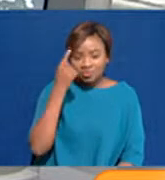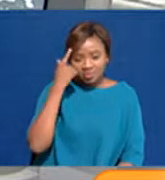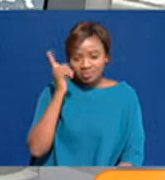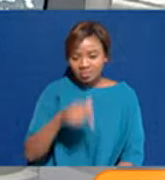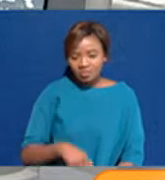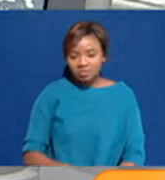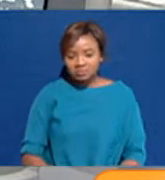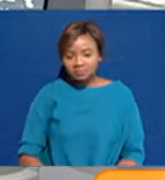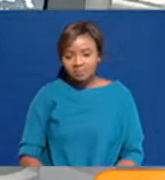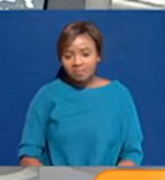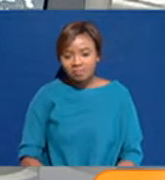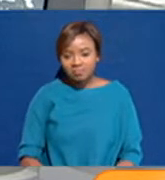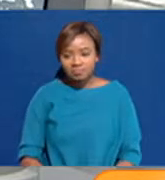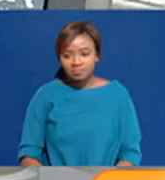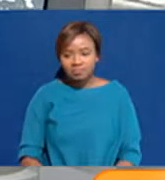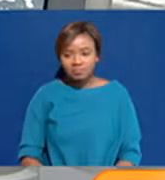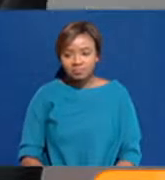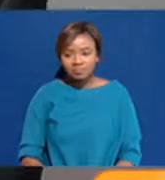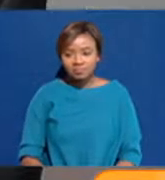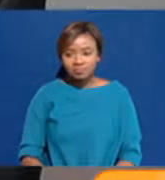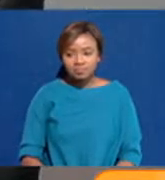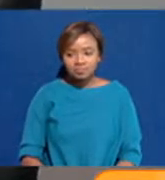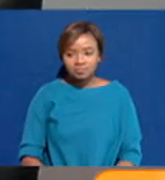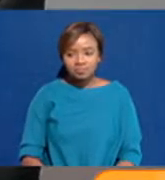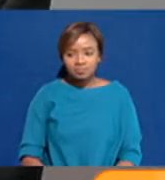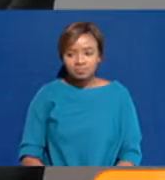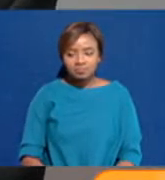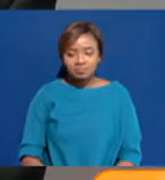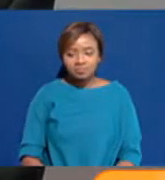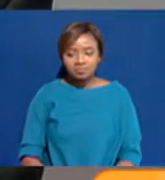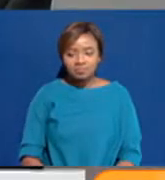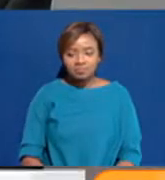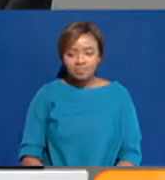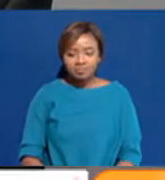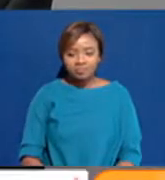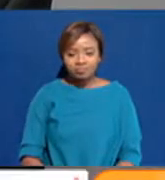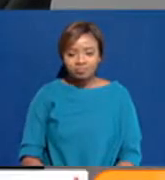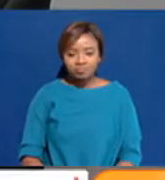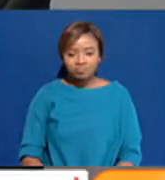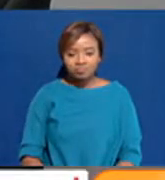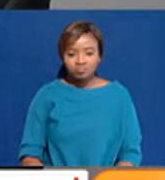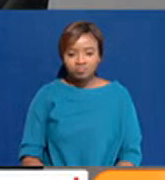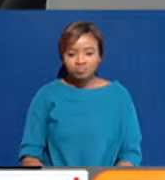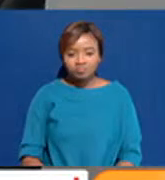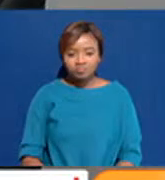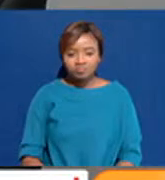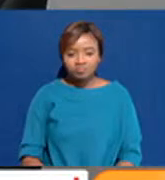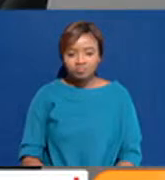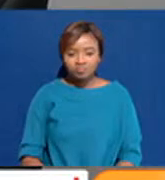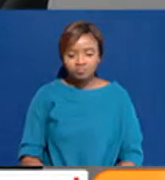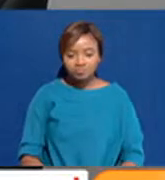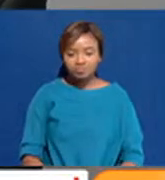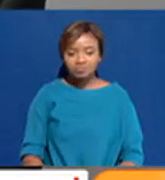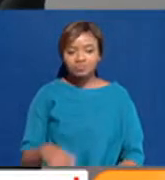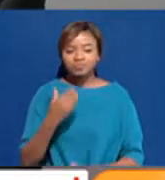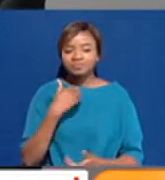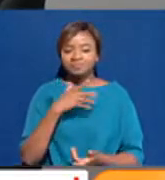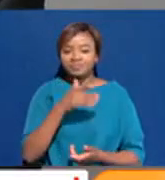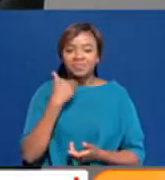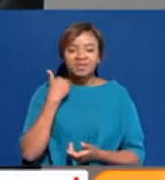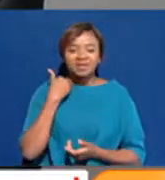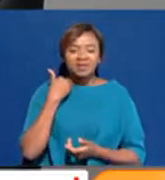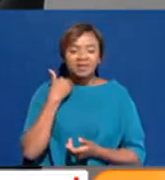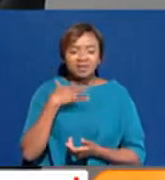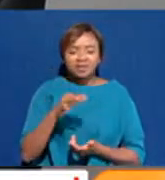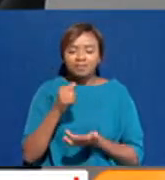about us? I use another, you've just used it in your newscast, venom of hatred that we also have